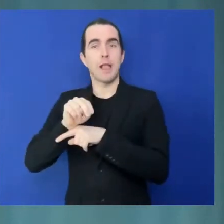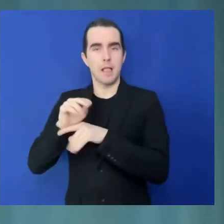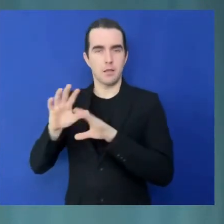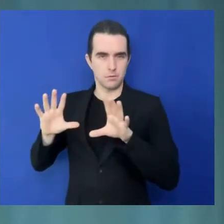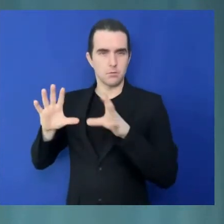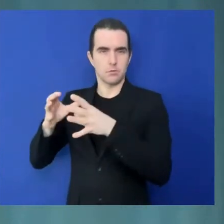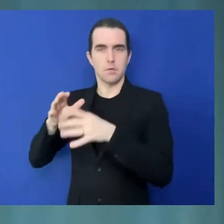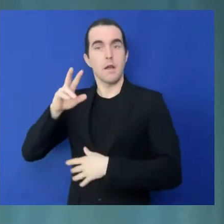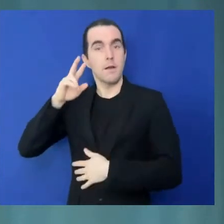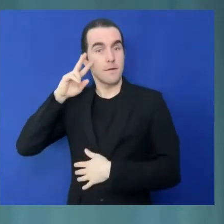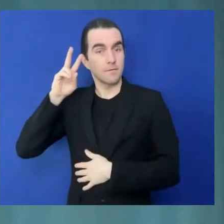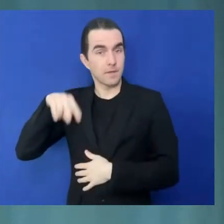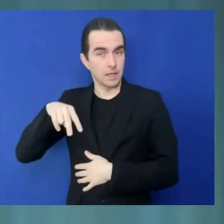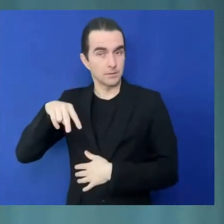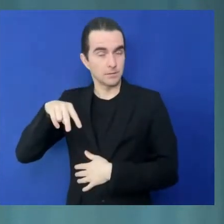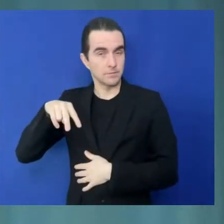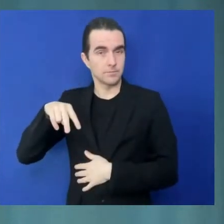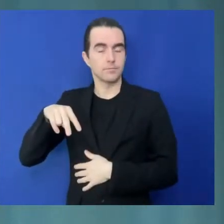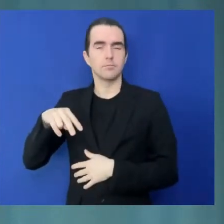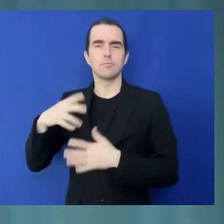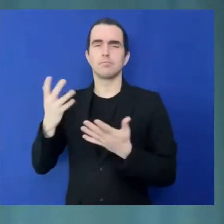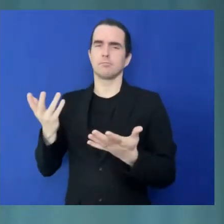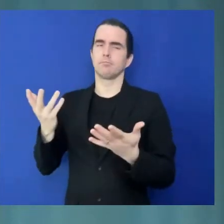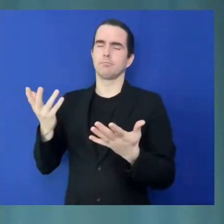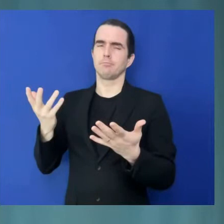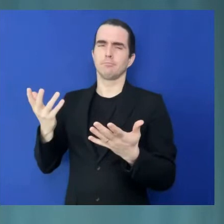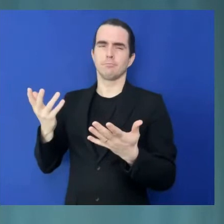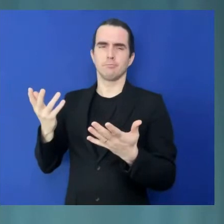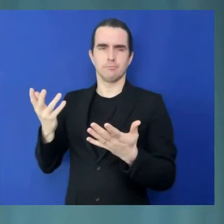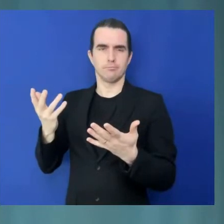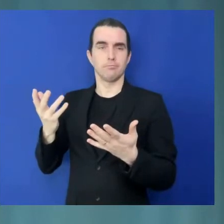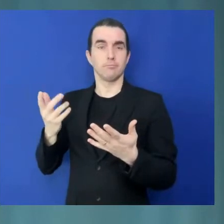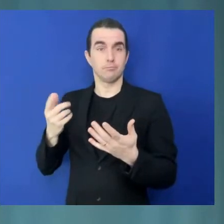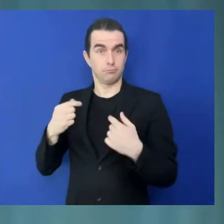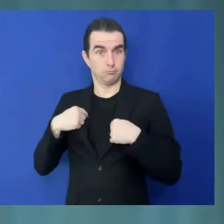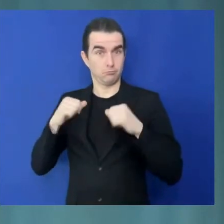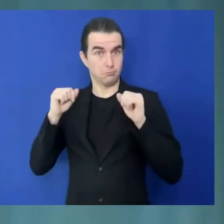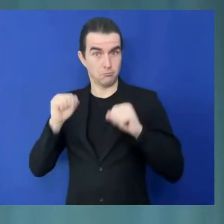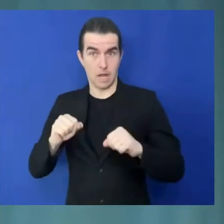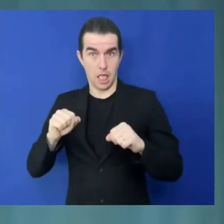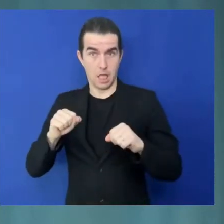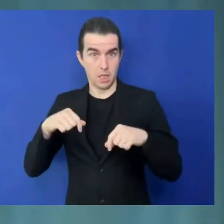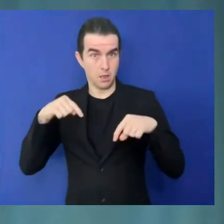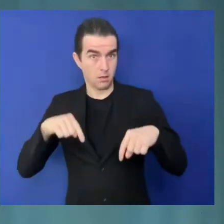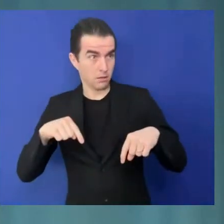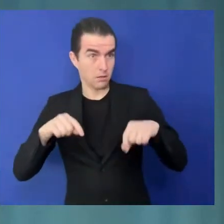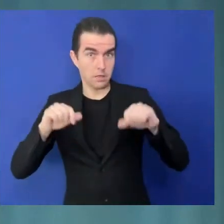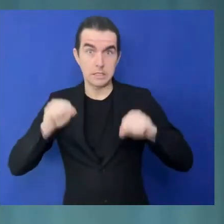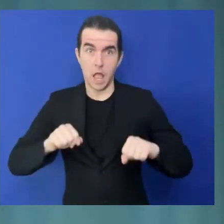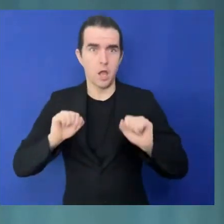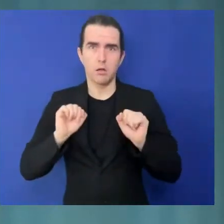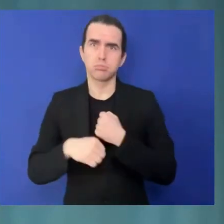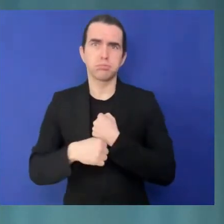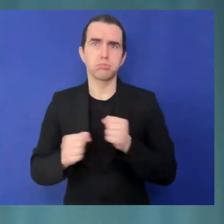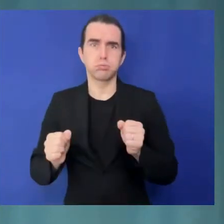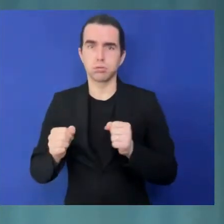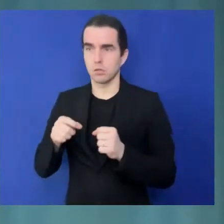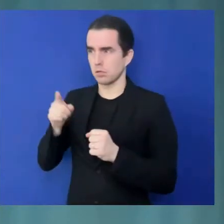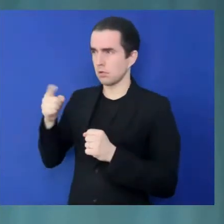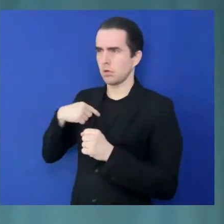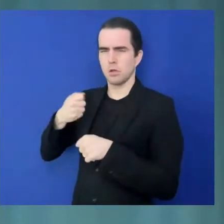relationship that we have been able to develop together during the past almost 10